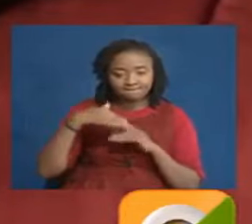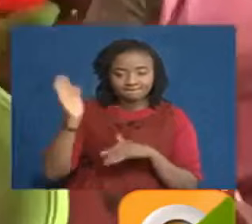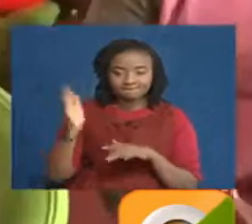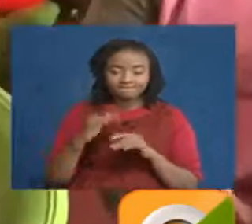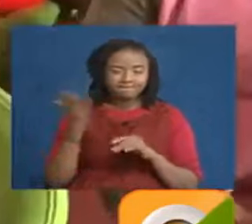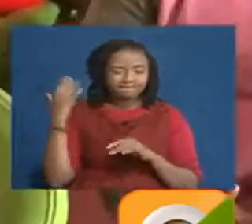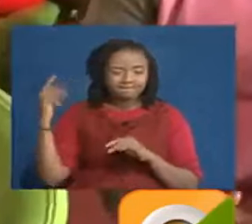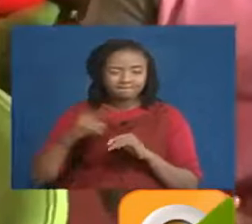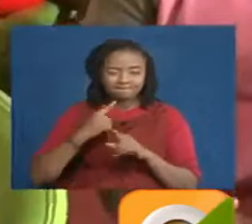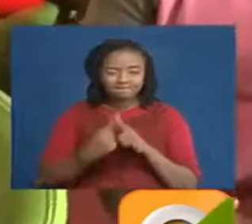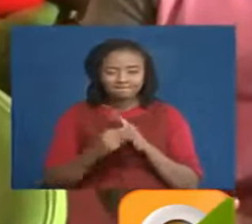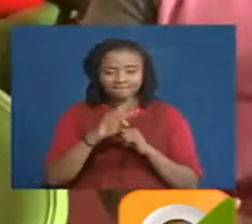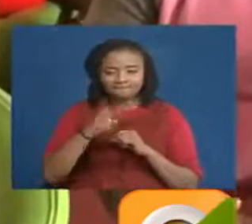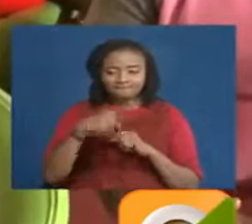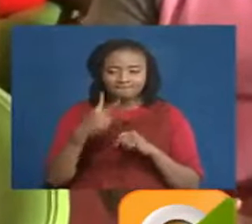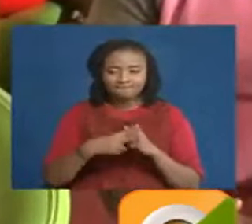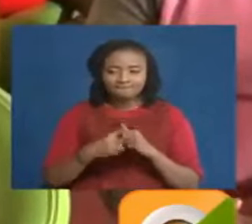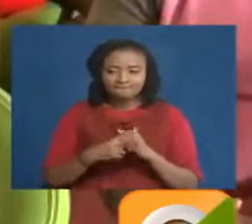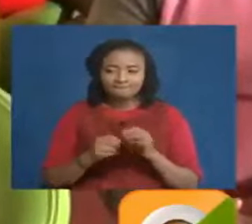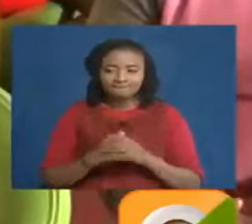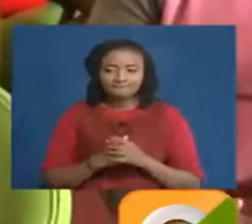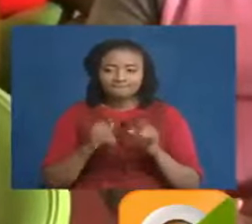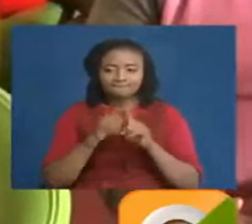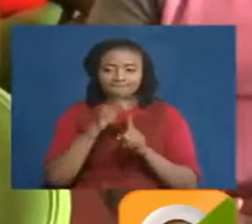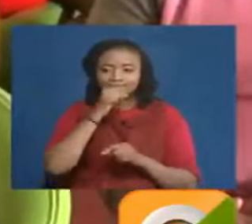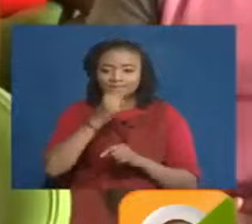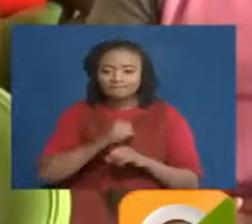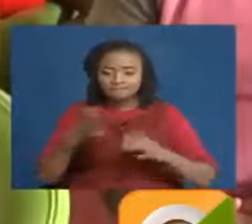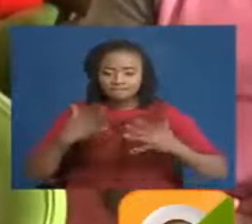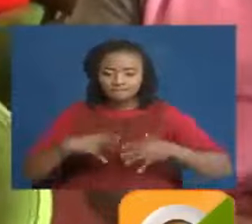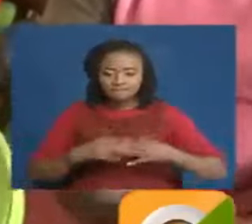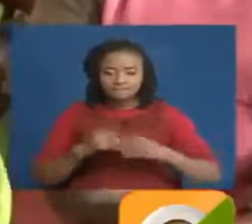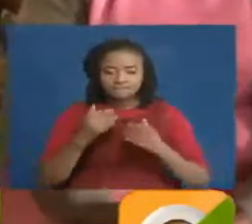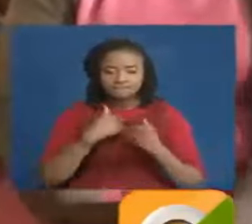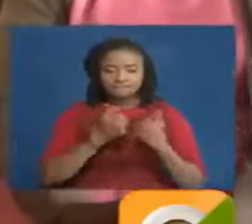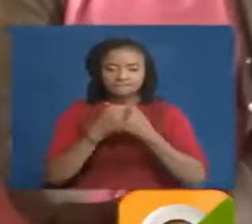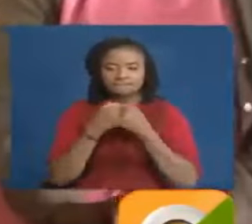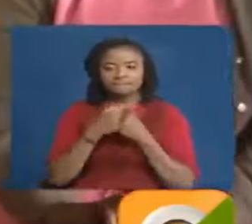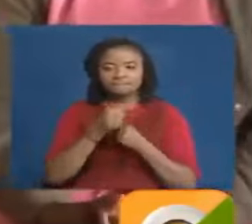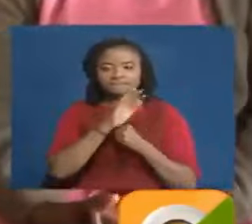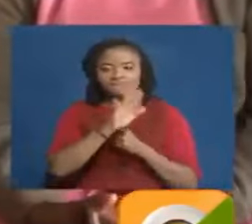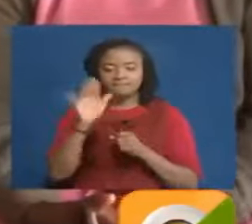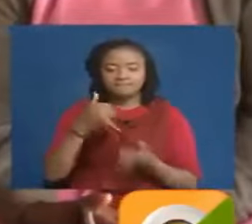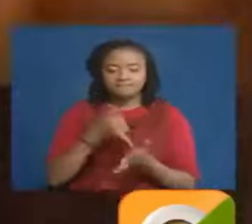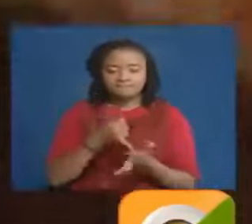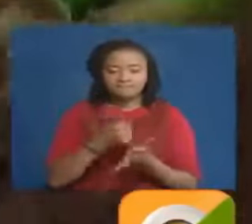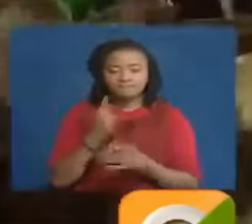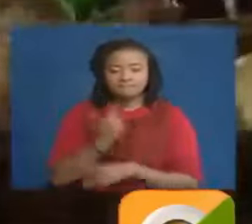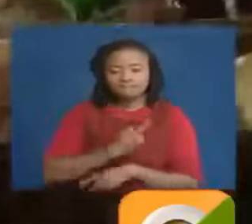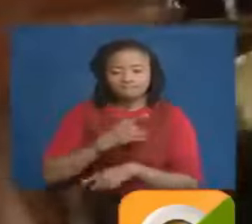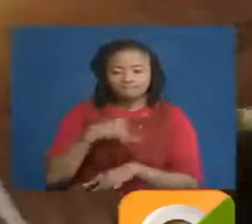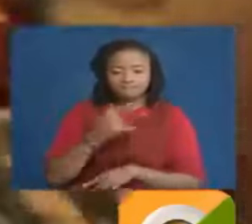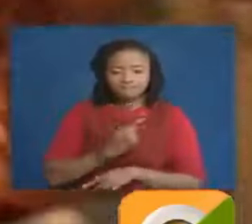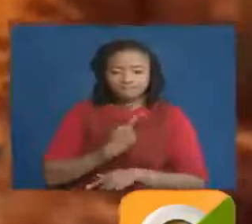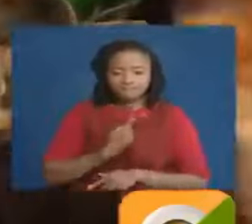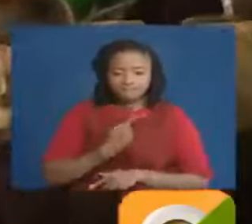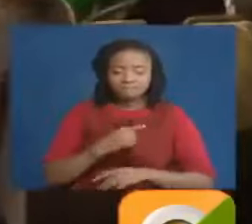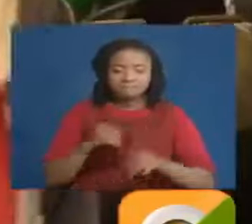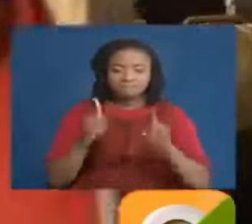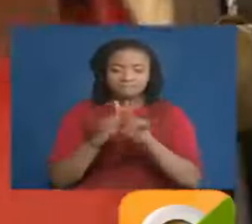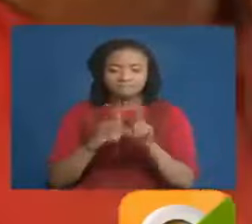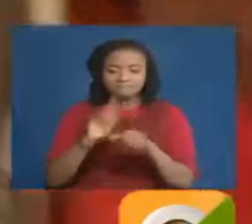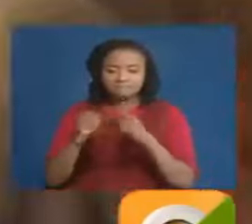2007, the elderly are still grappling with challenges, including loneliness, killings associated